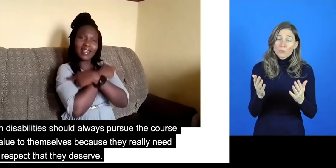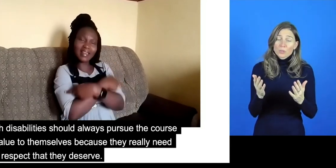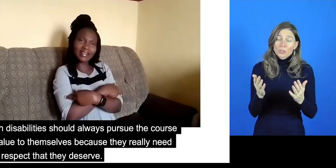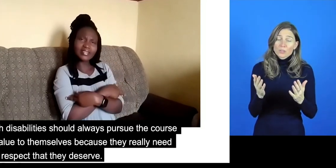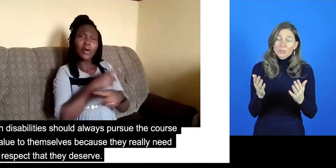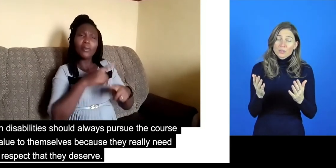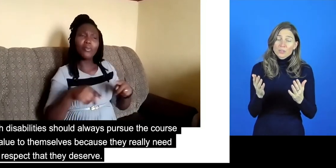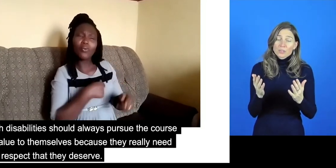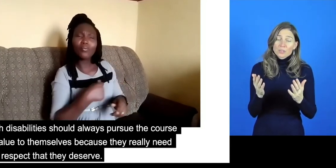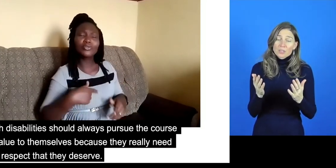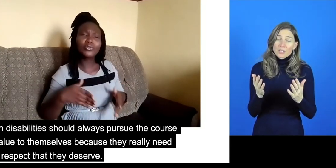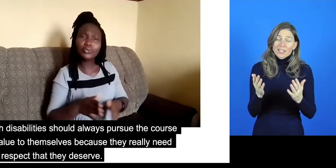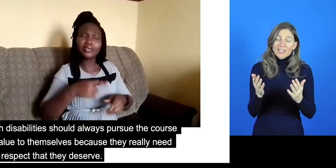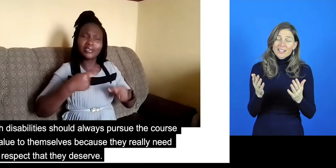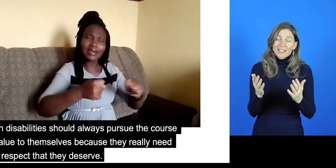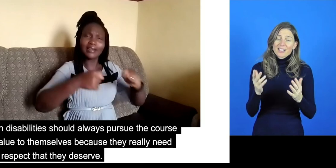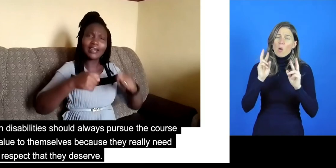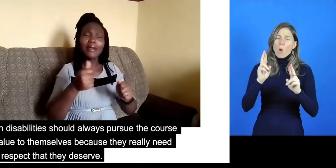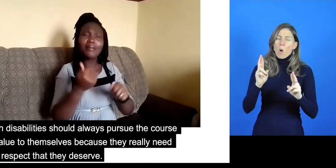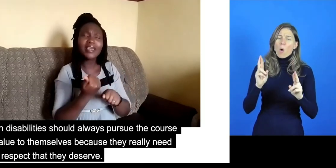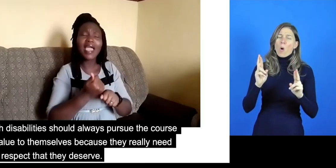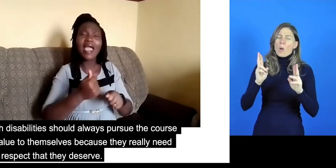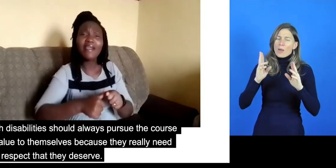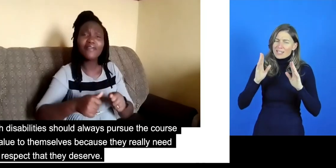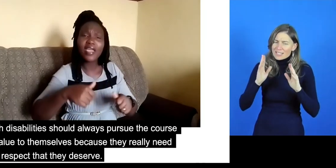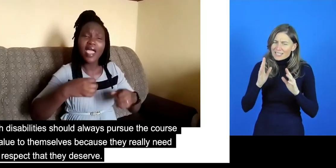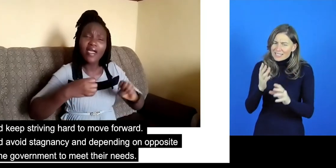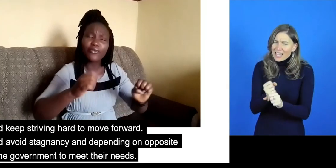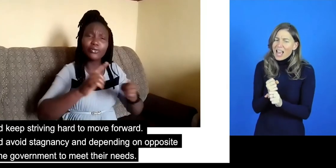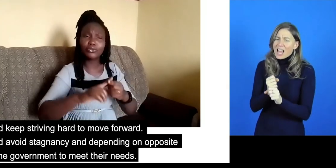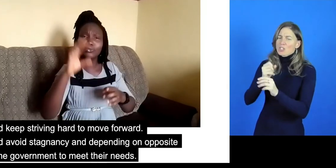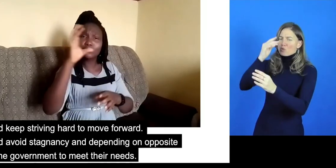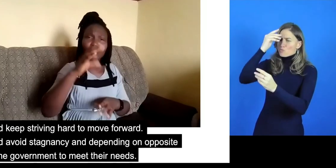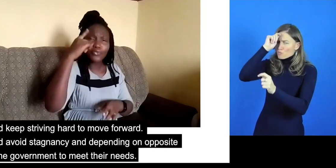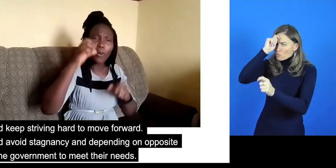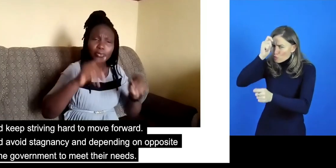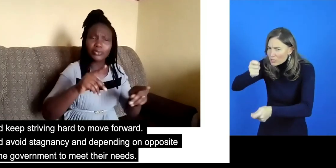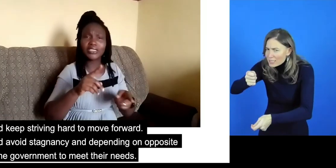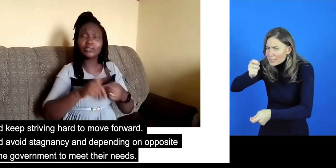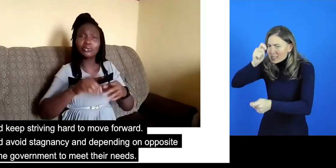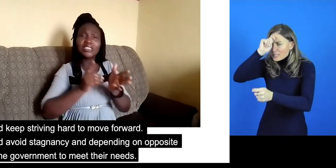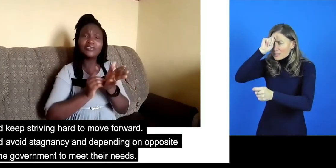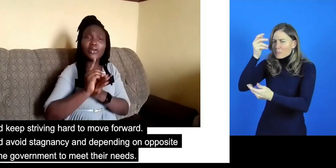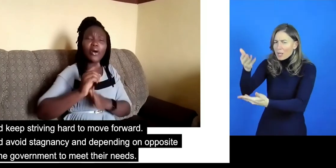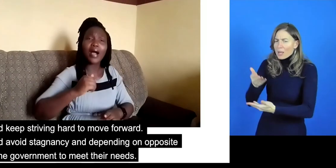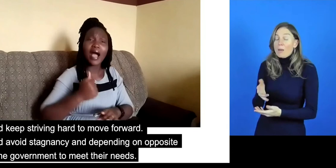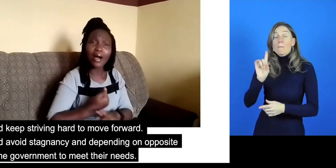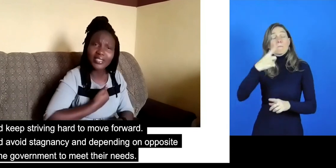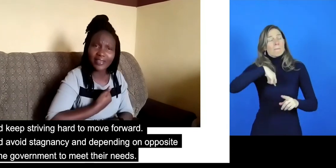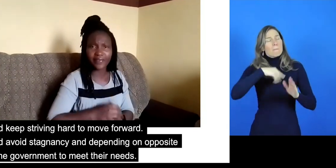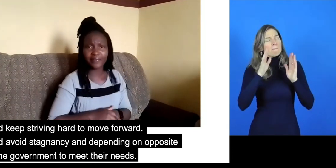oh, alas, but we should try to make every effort to look for opportunity to